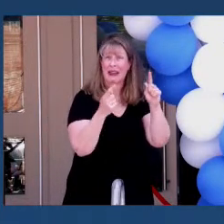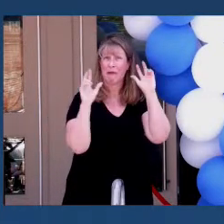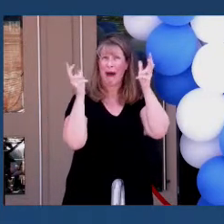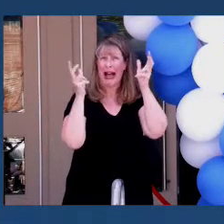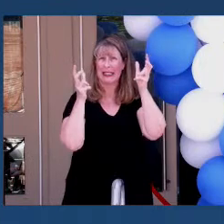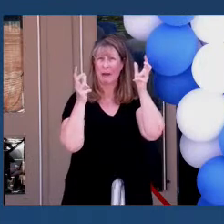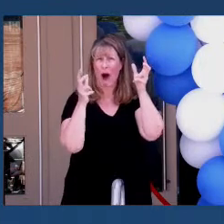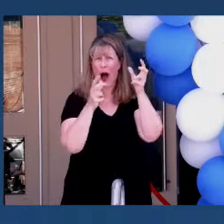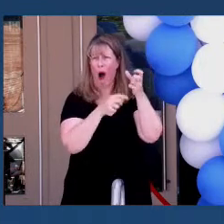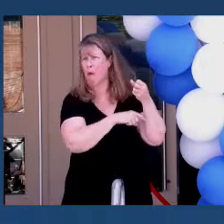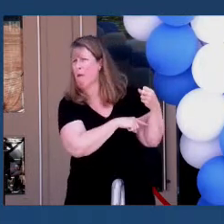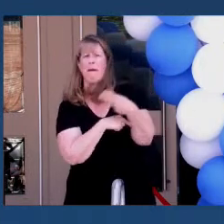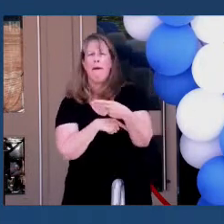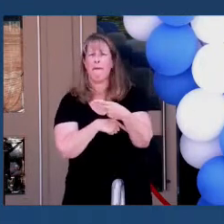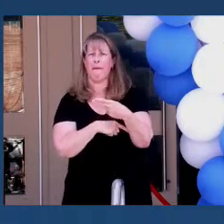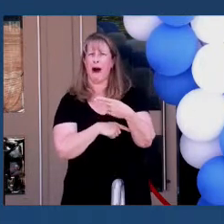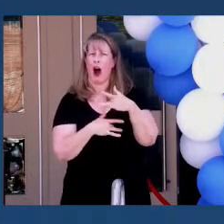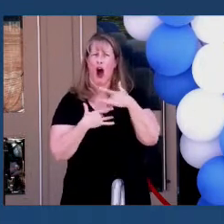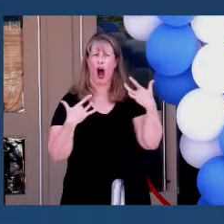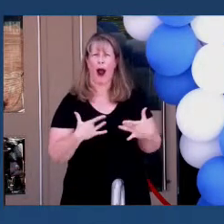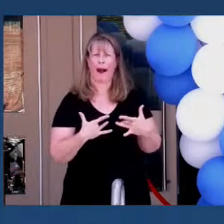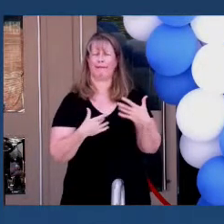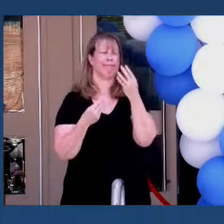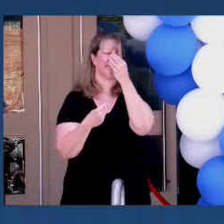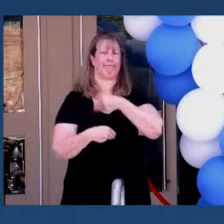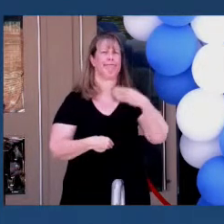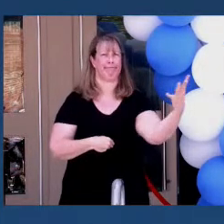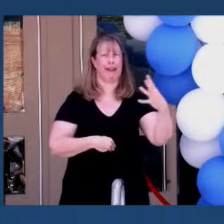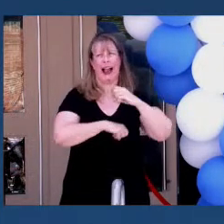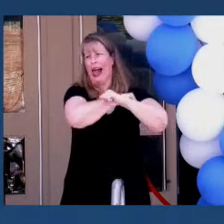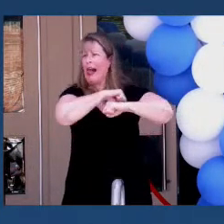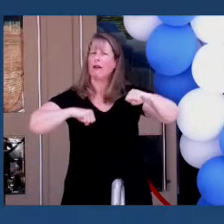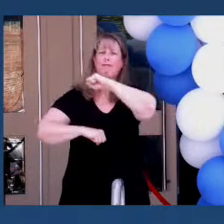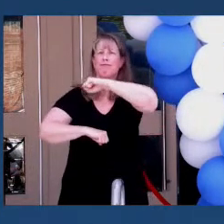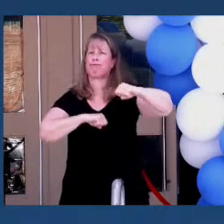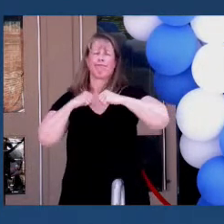you didn't see any of that giant heart. It was all elbows.